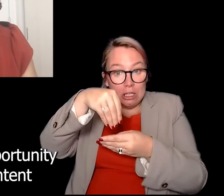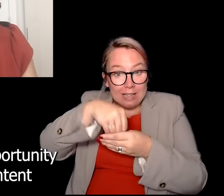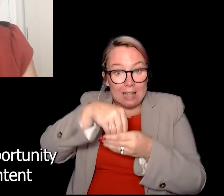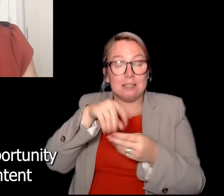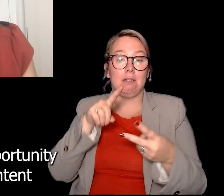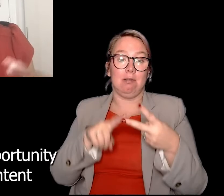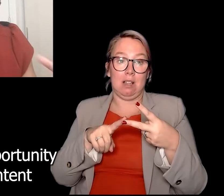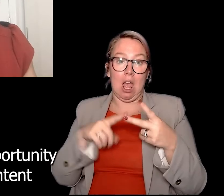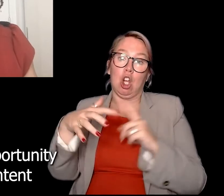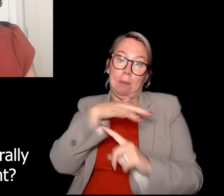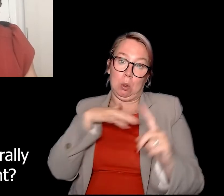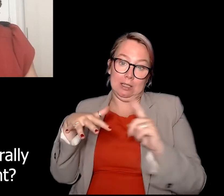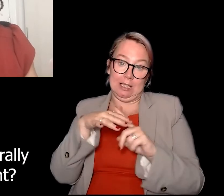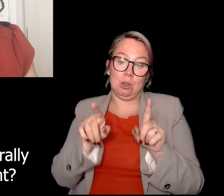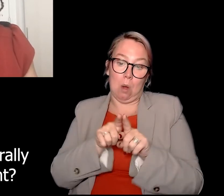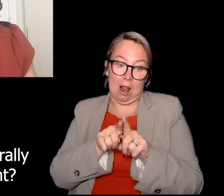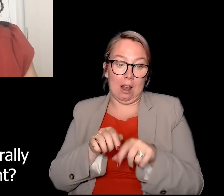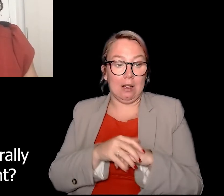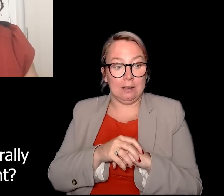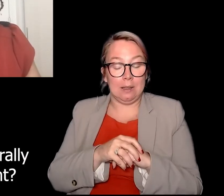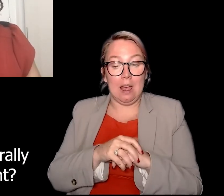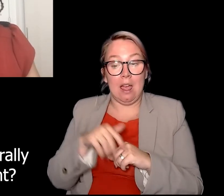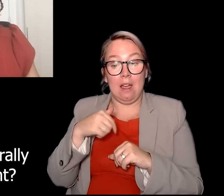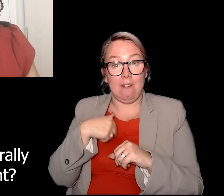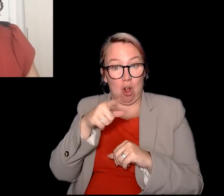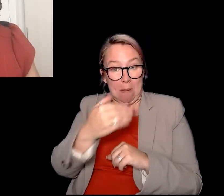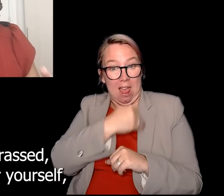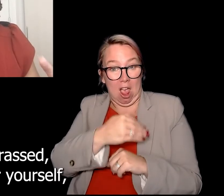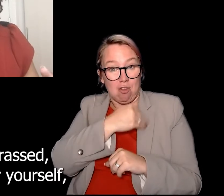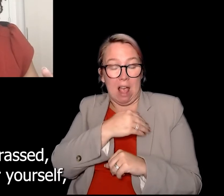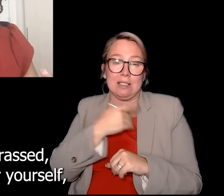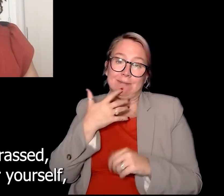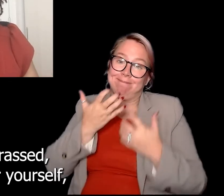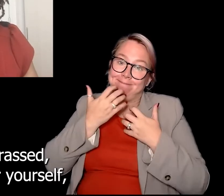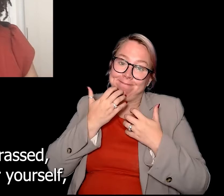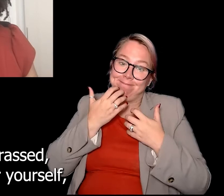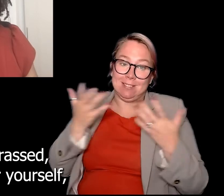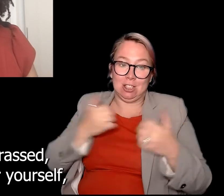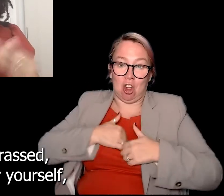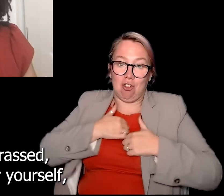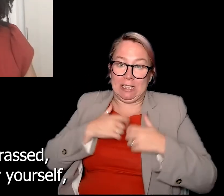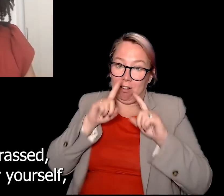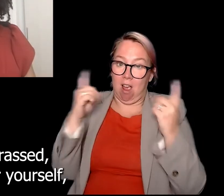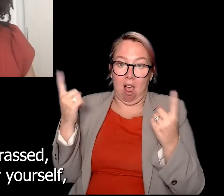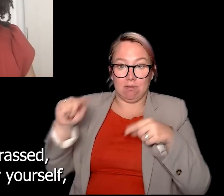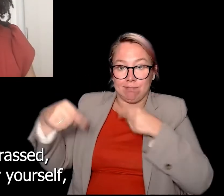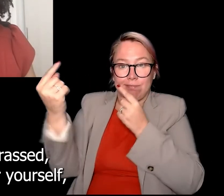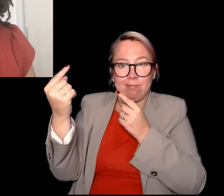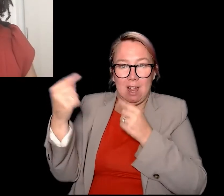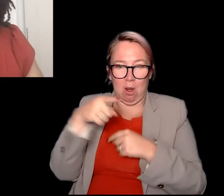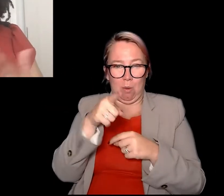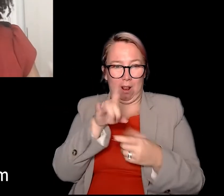not just on the content that is produced, but literally on the community, right? If we say, if you're being harassed, there's nothing you can do